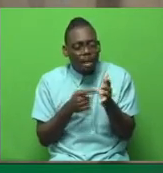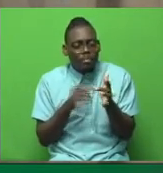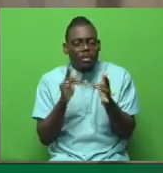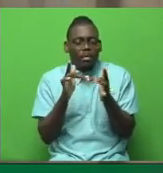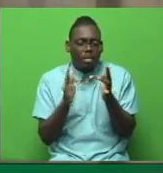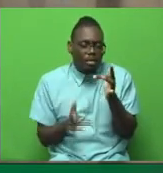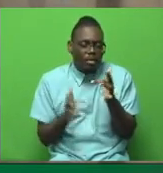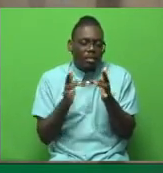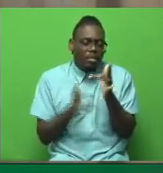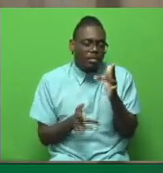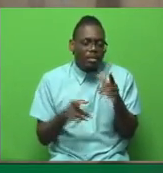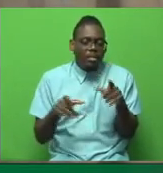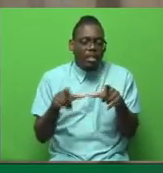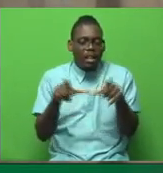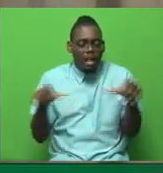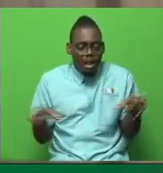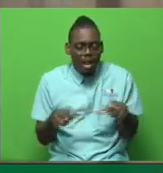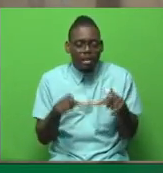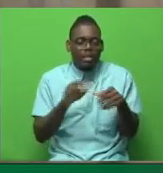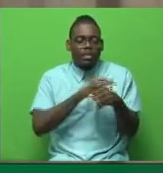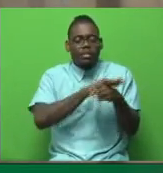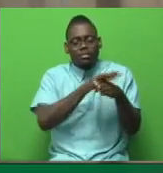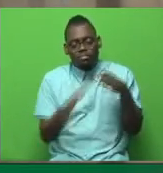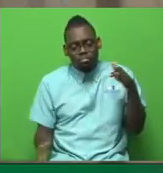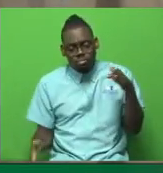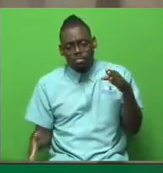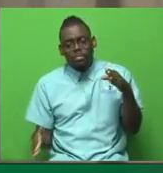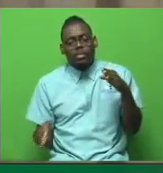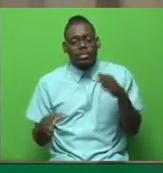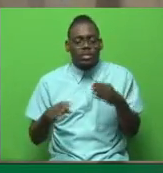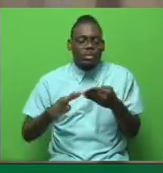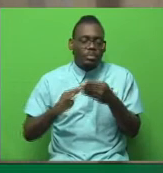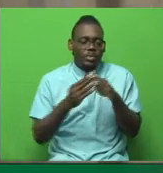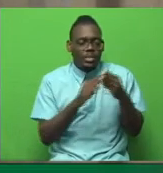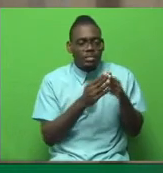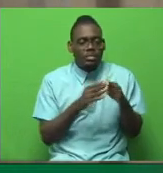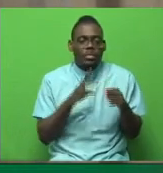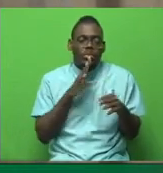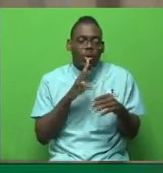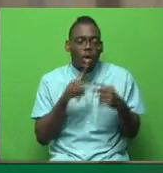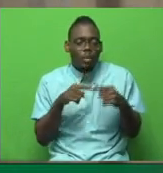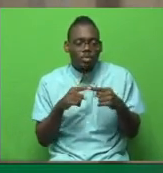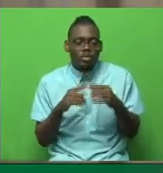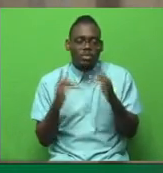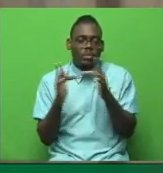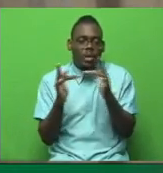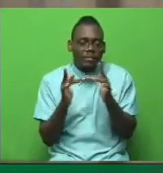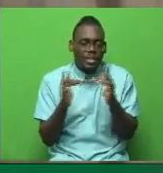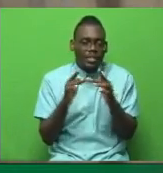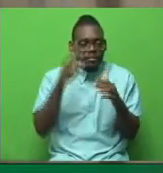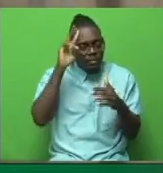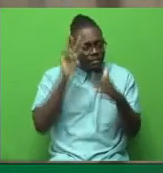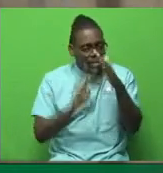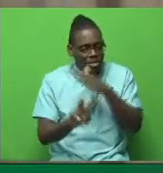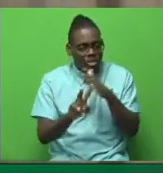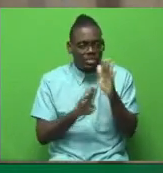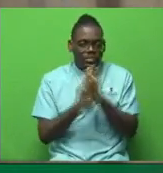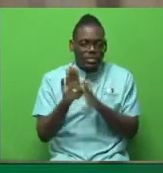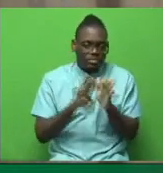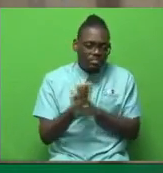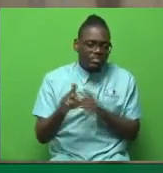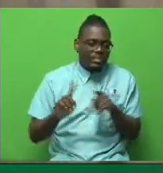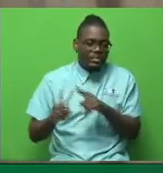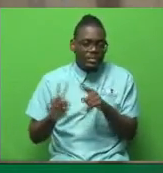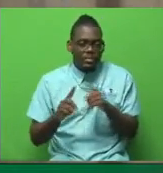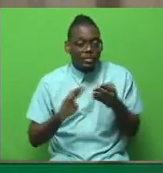country you cannot talk about connectivity and National development and vision 2030 when communities